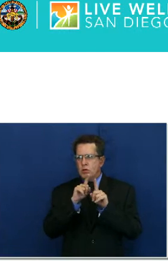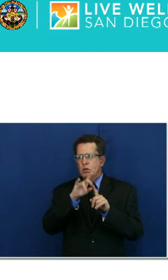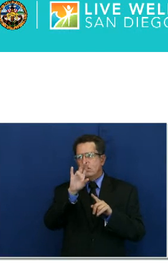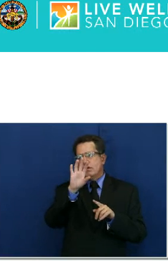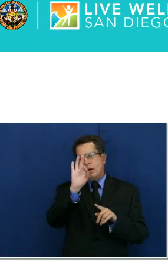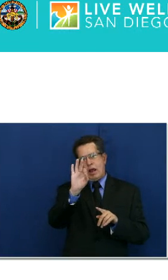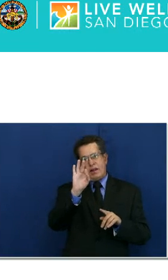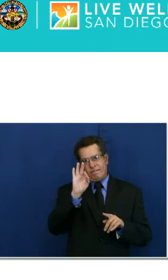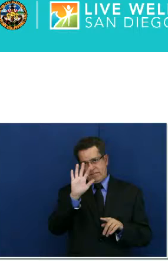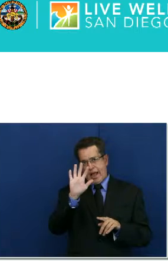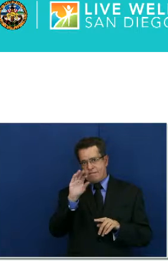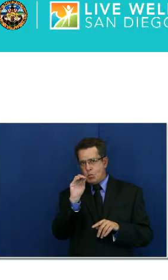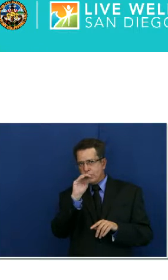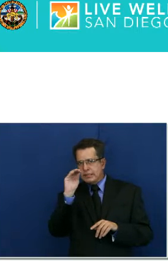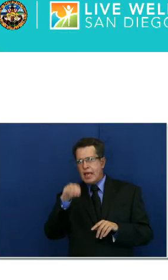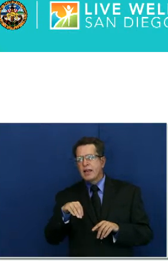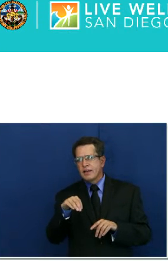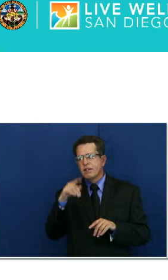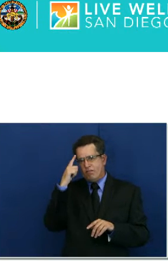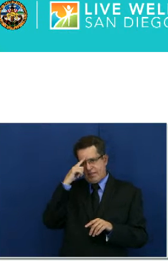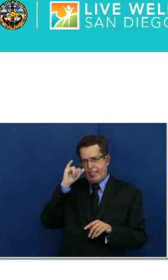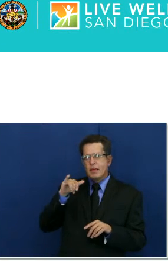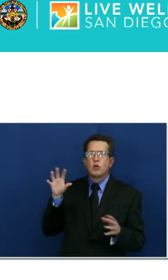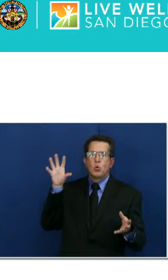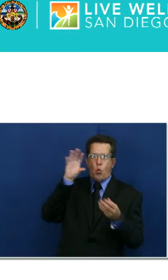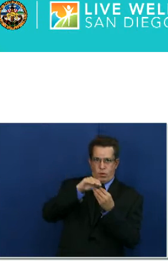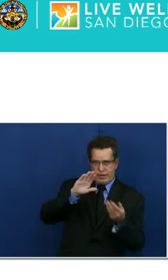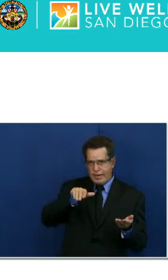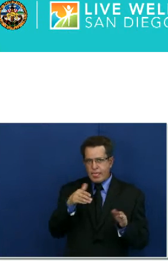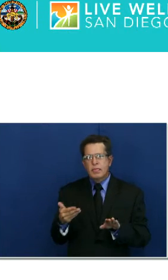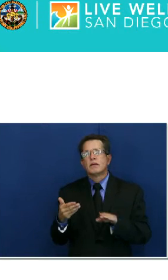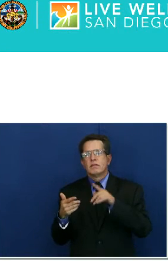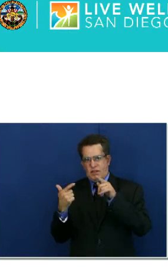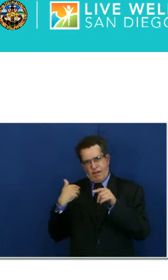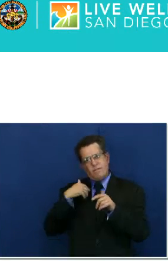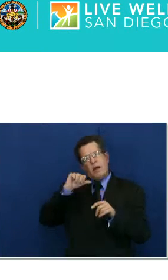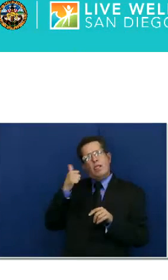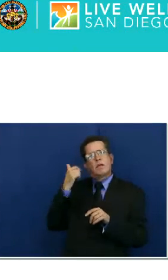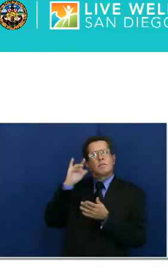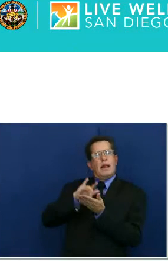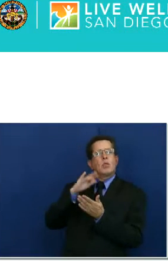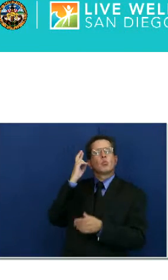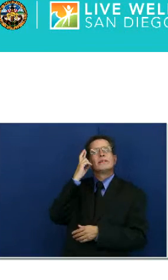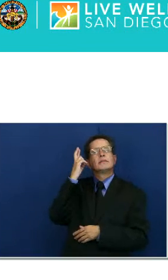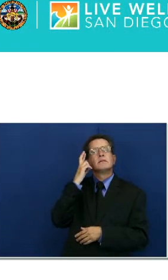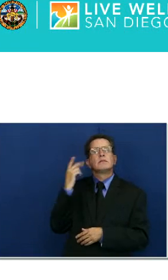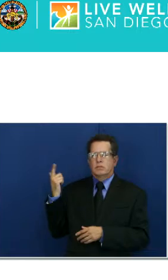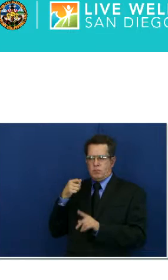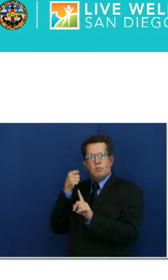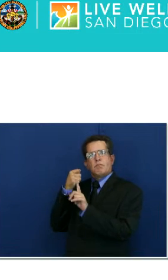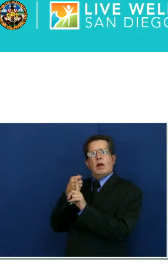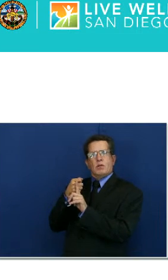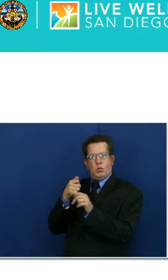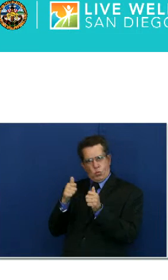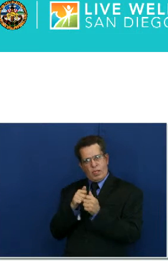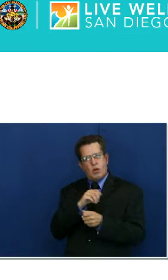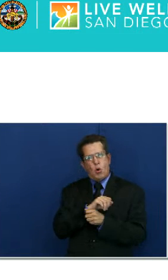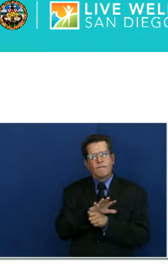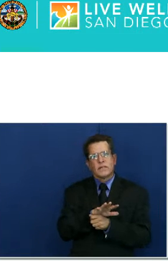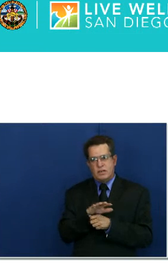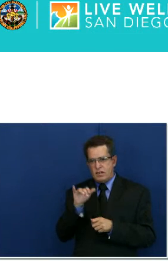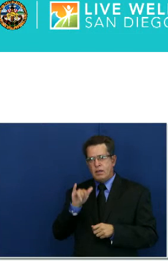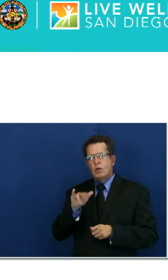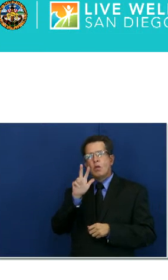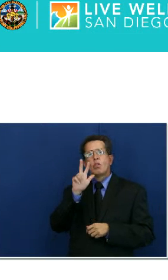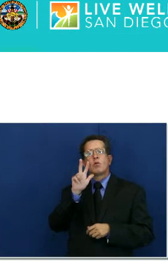or 95% of the total deaths had underlying medical conditions. 35, or